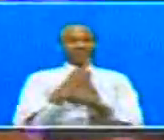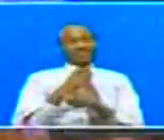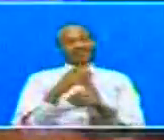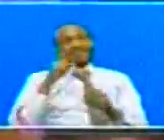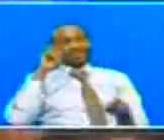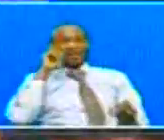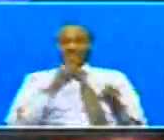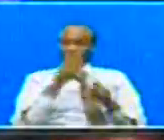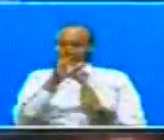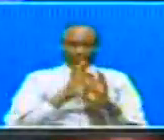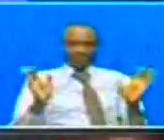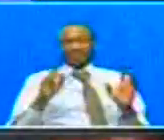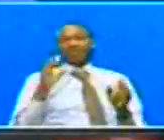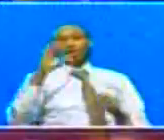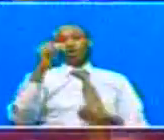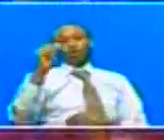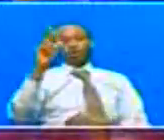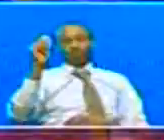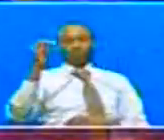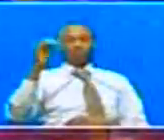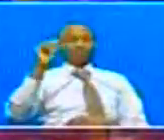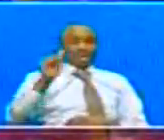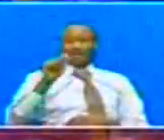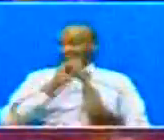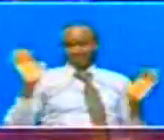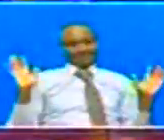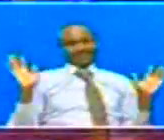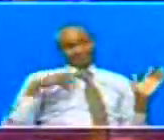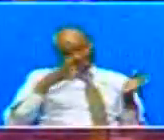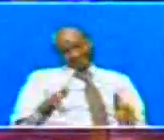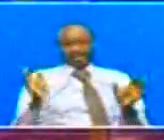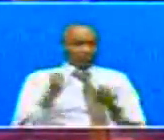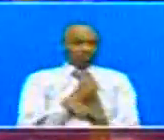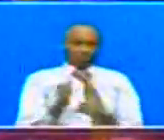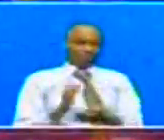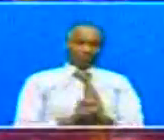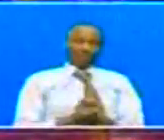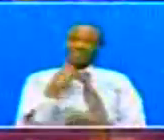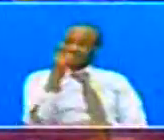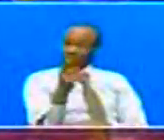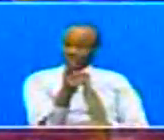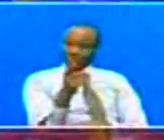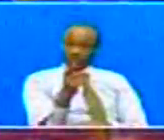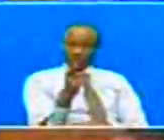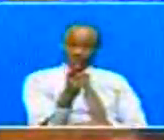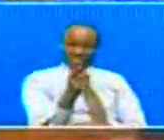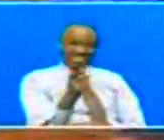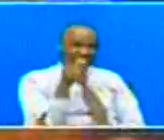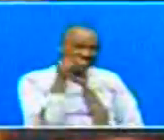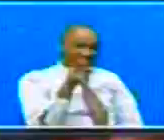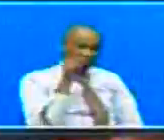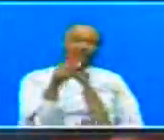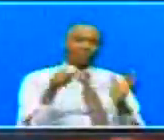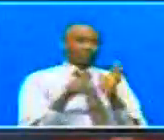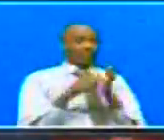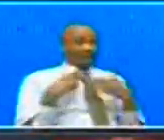No more. The line has been drawn. I noticed there are no drug lords who have been mentioned on the list, Tony. And I want to tell you what? Those are part of the